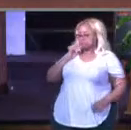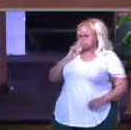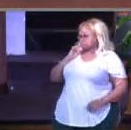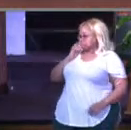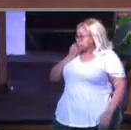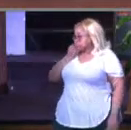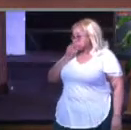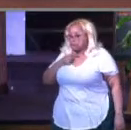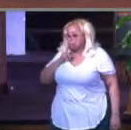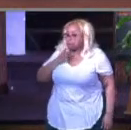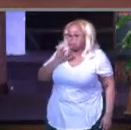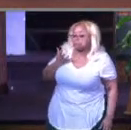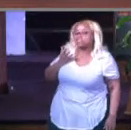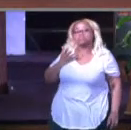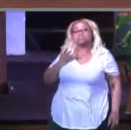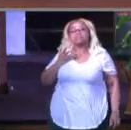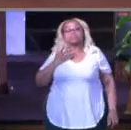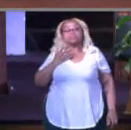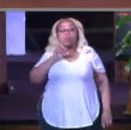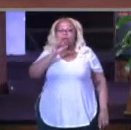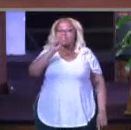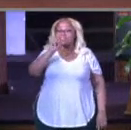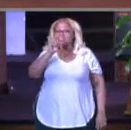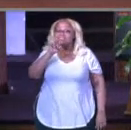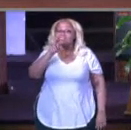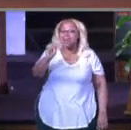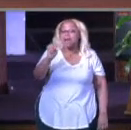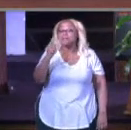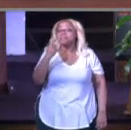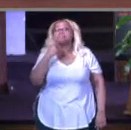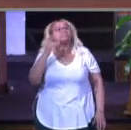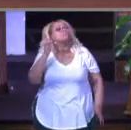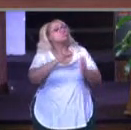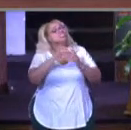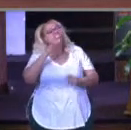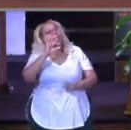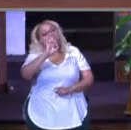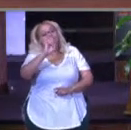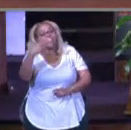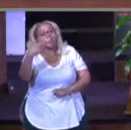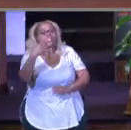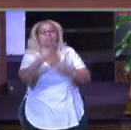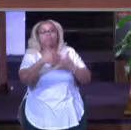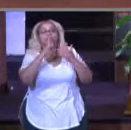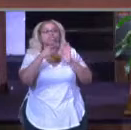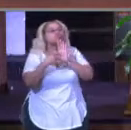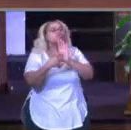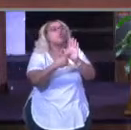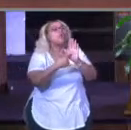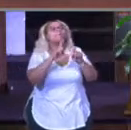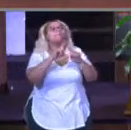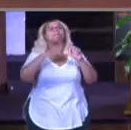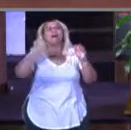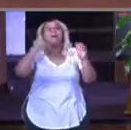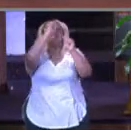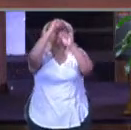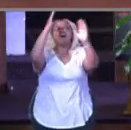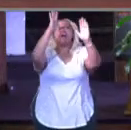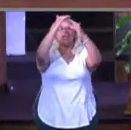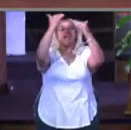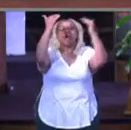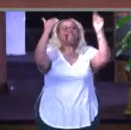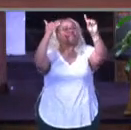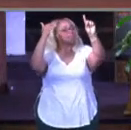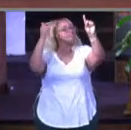I really don't. So after Simon speaks, Jesus says, flesh and blood didn't reveal this to you, but my Father who